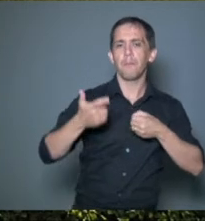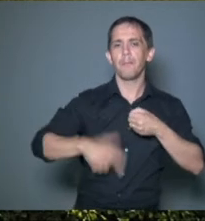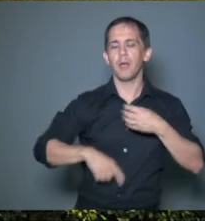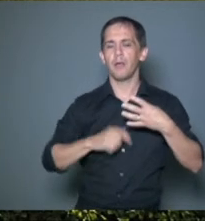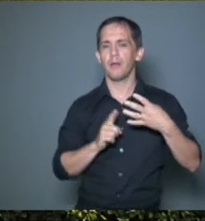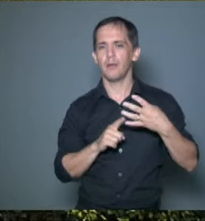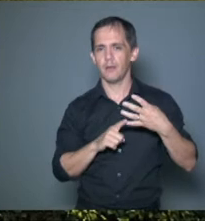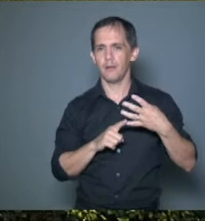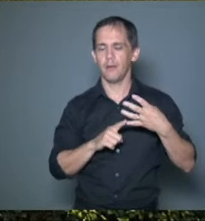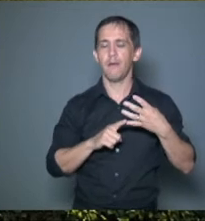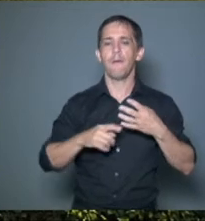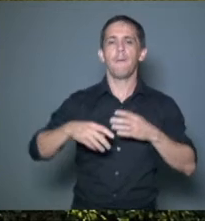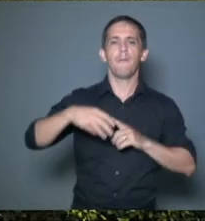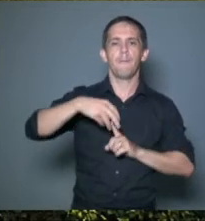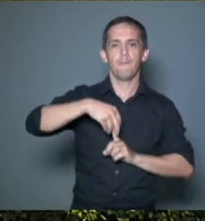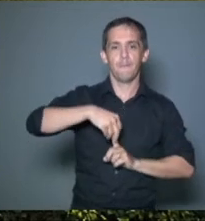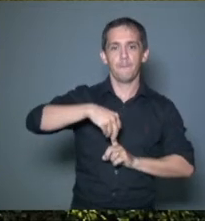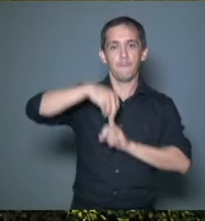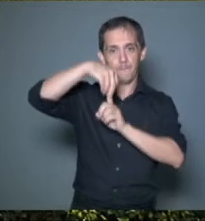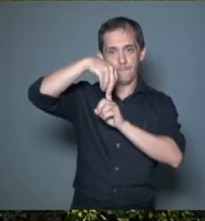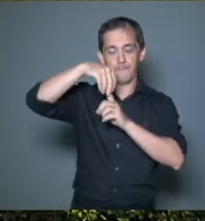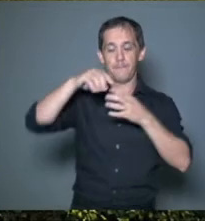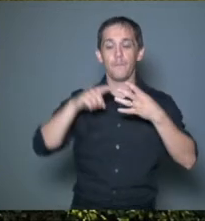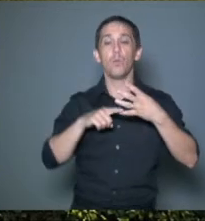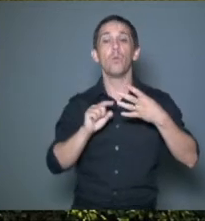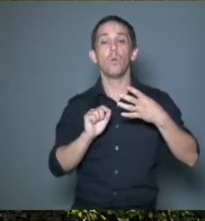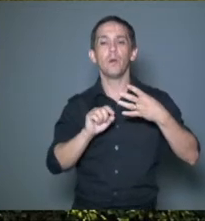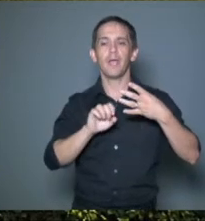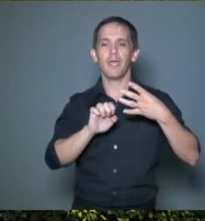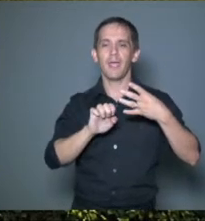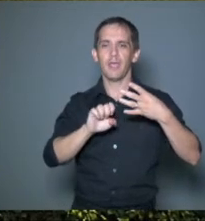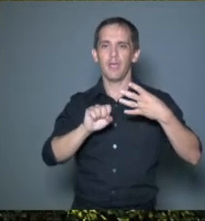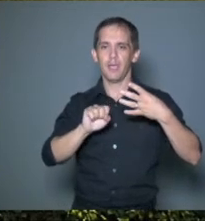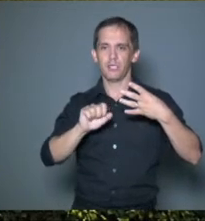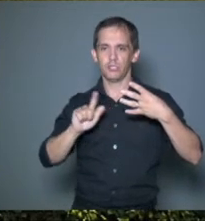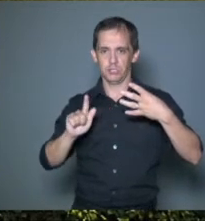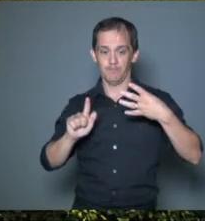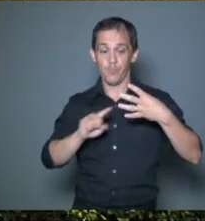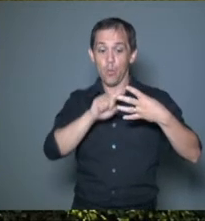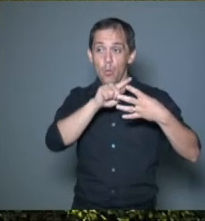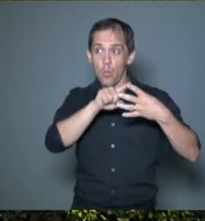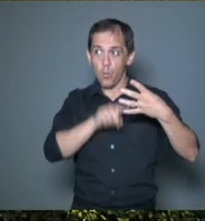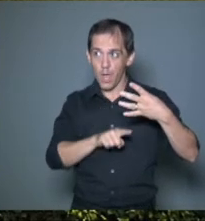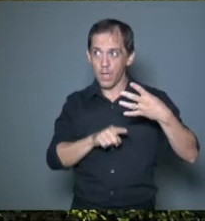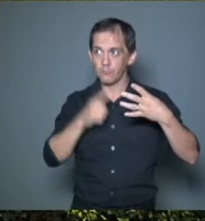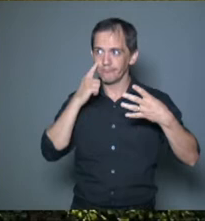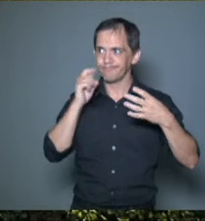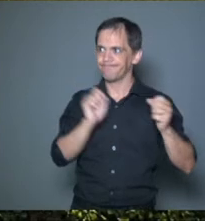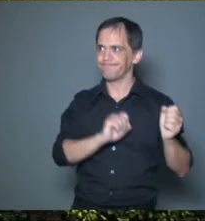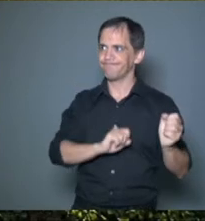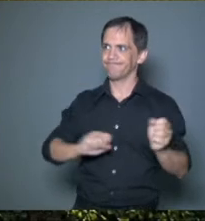and increasingly reinforcing our protagonism in ESG.